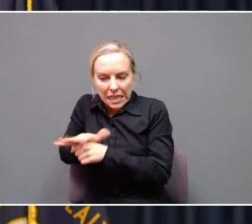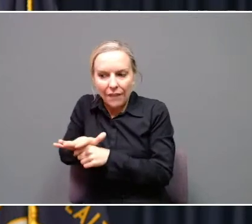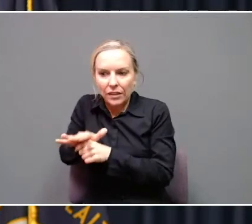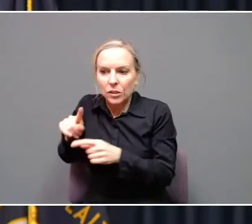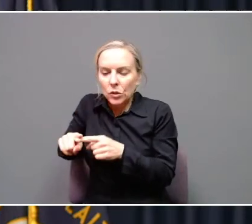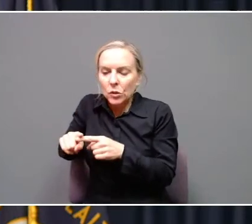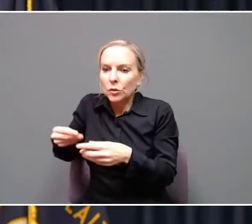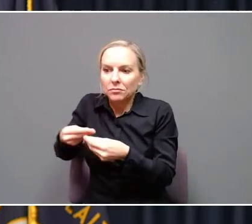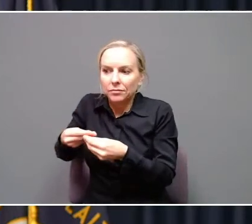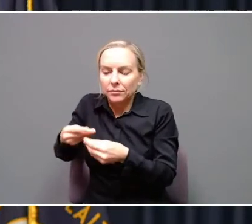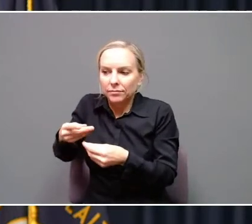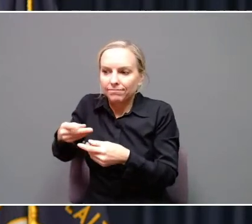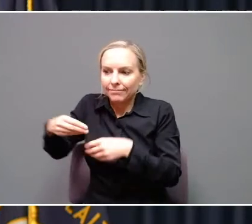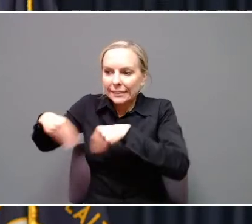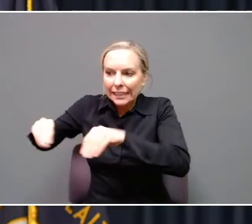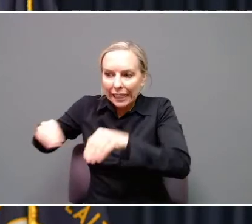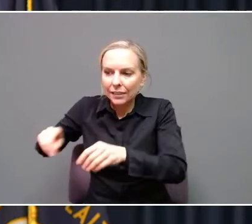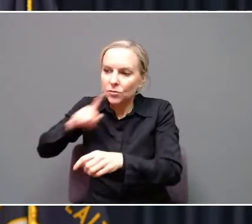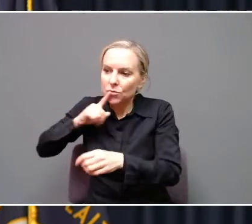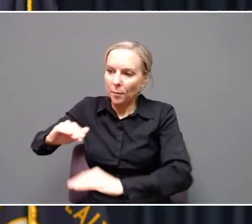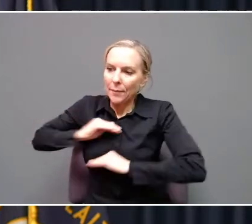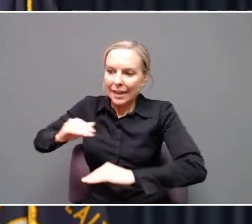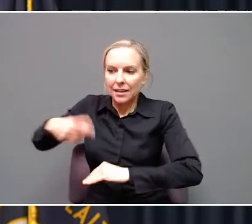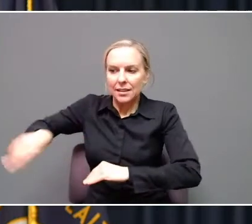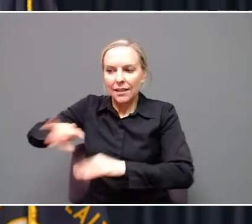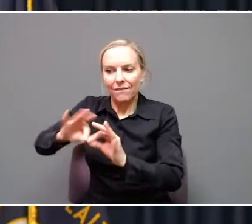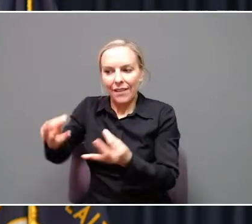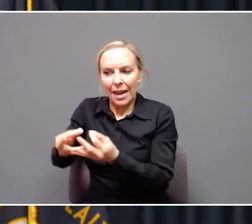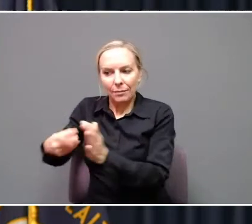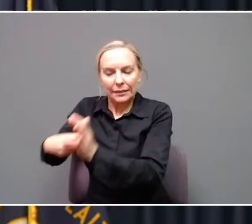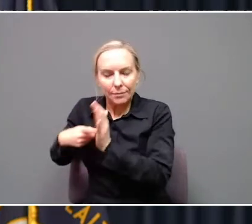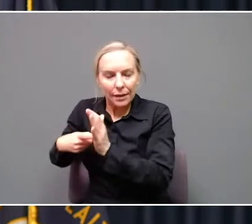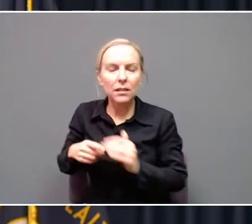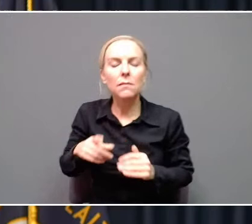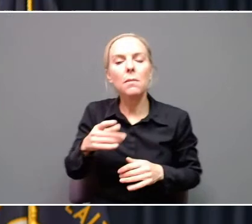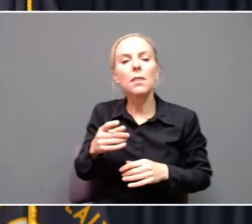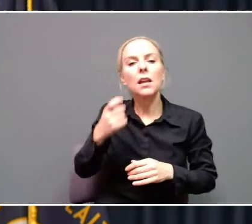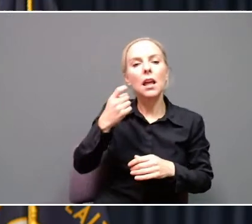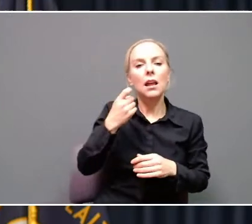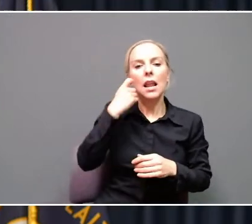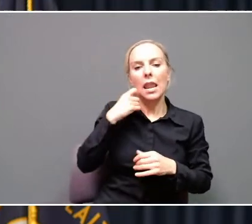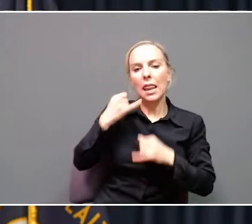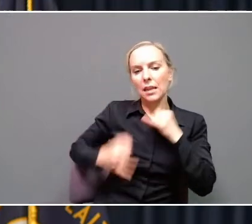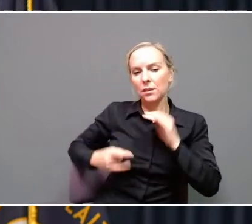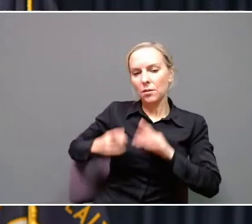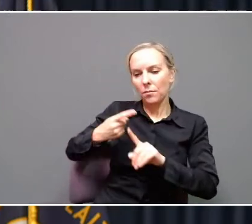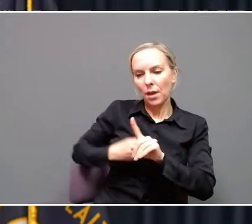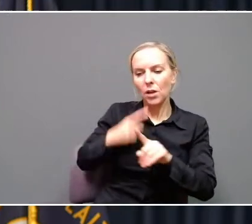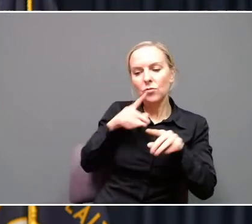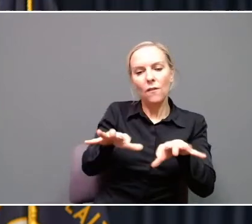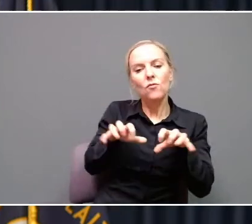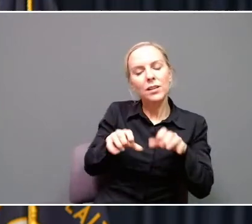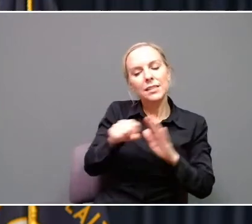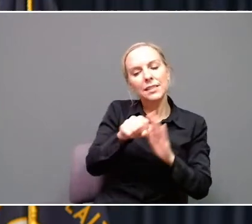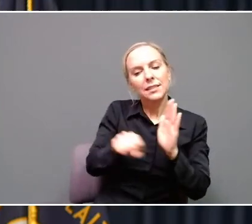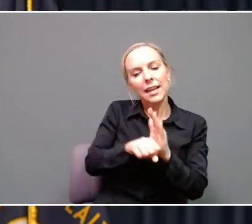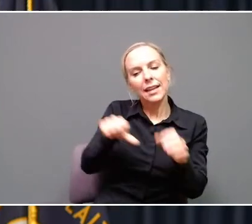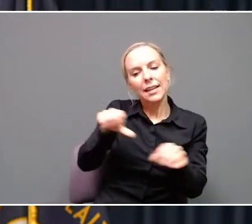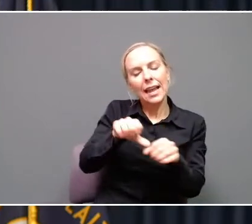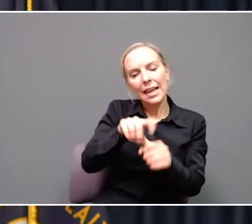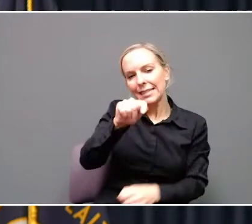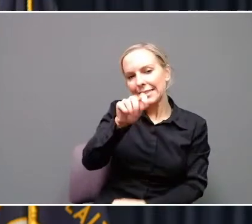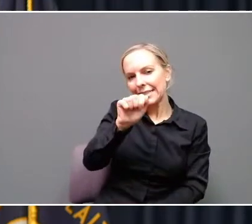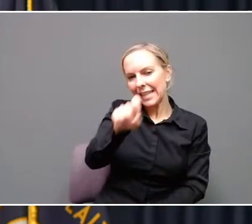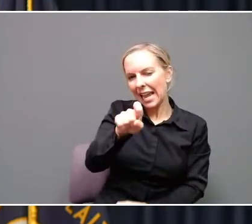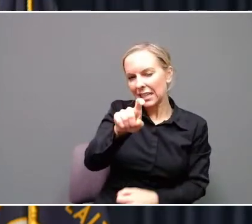demands. Last month, my administration filed an emergency regulation to freeze the state gas tax. Listen, that's a little different